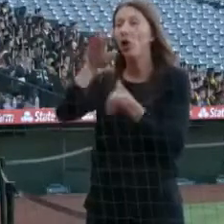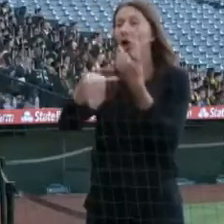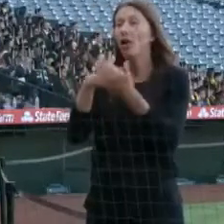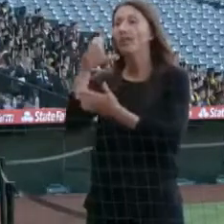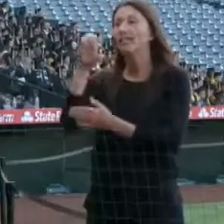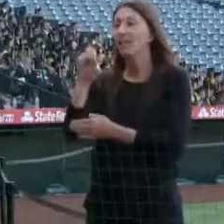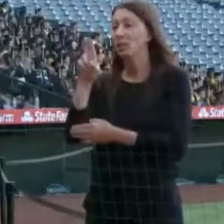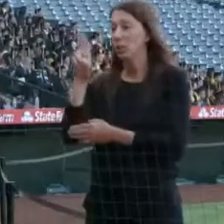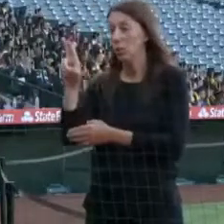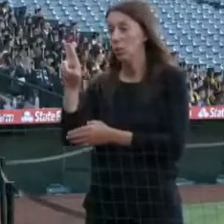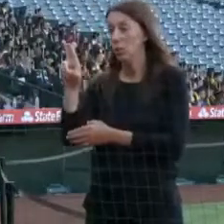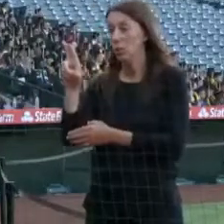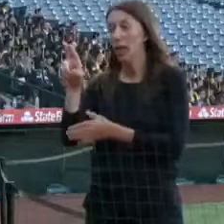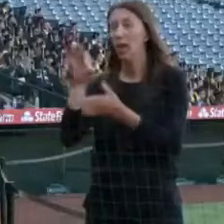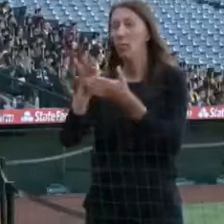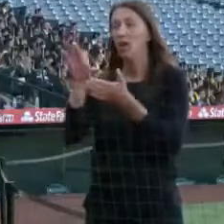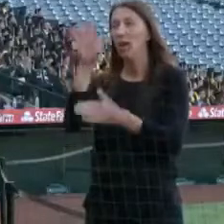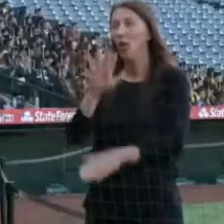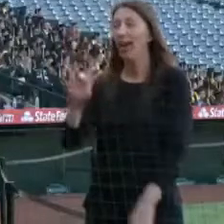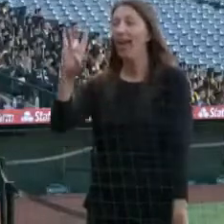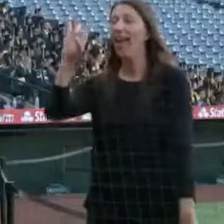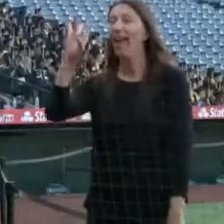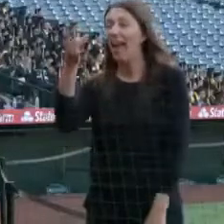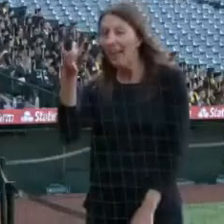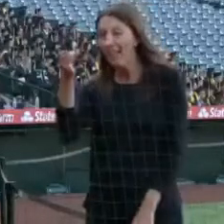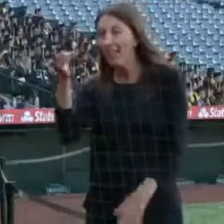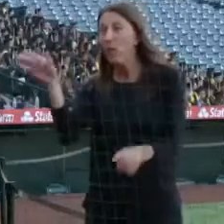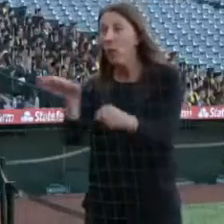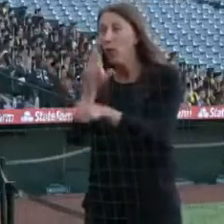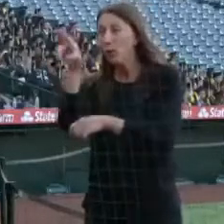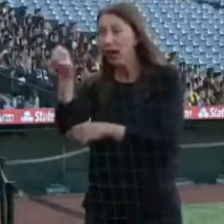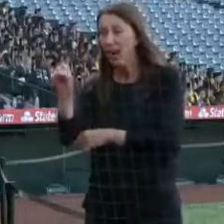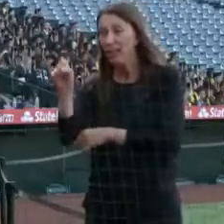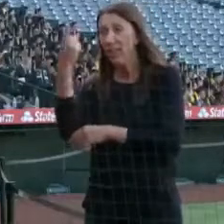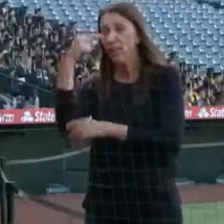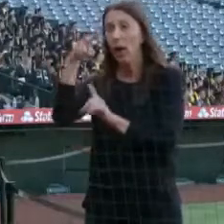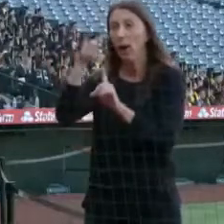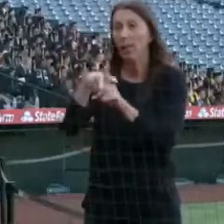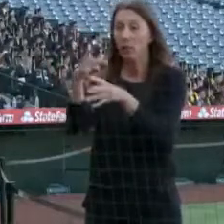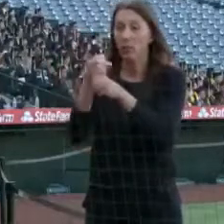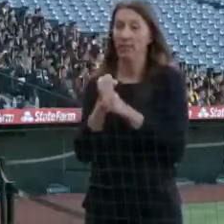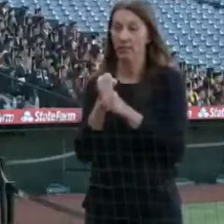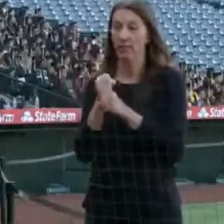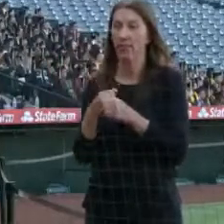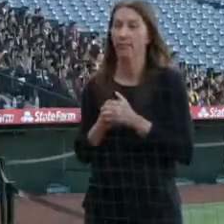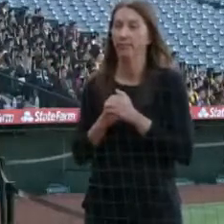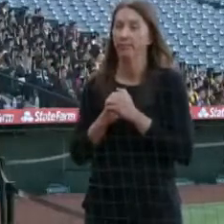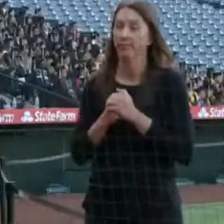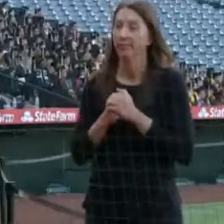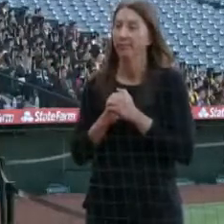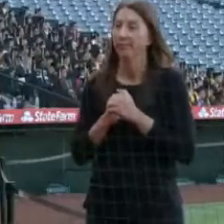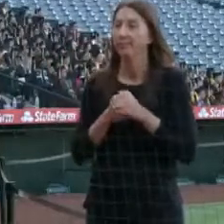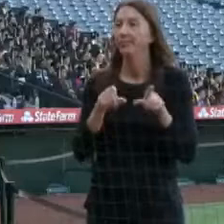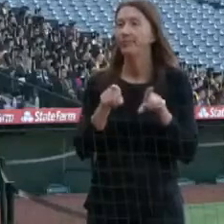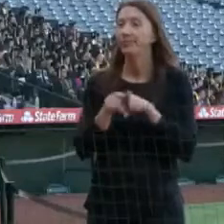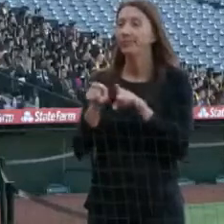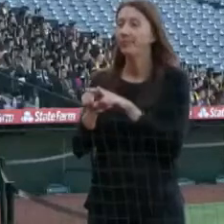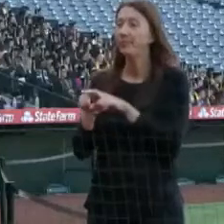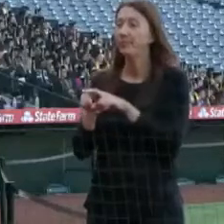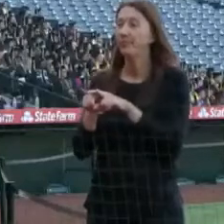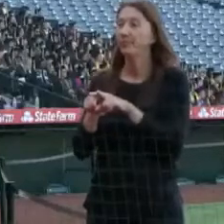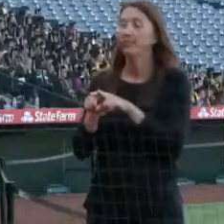CSUs and rank about 8th nationally in applications. We've also led the